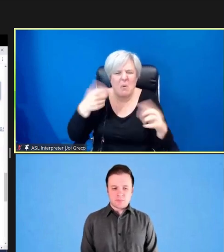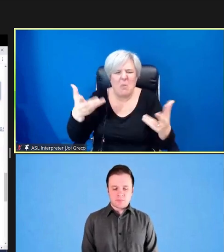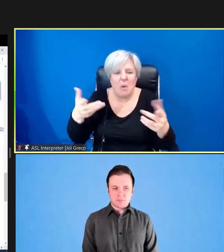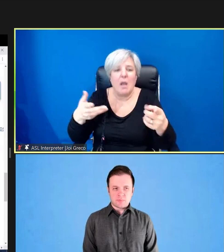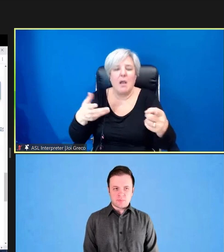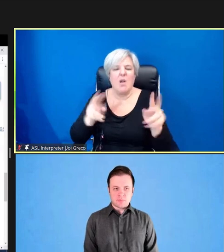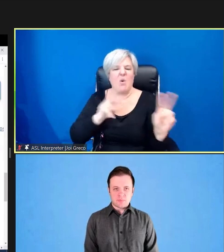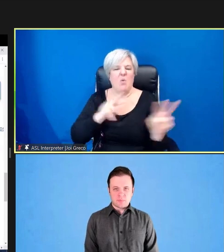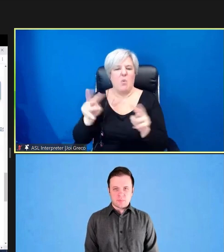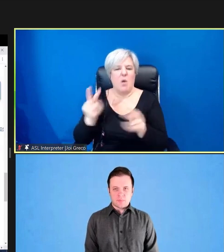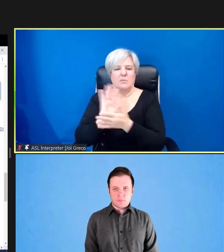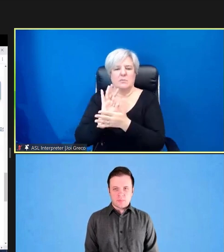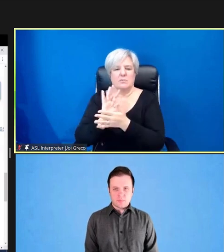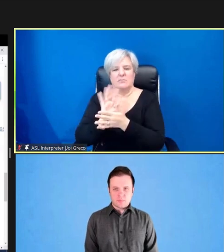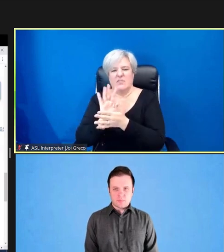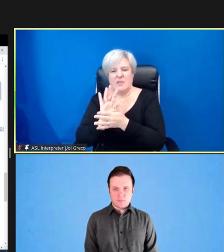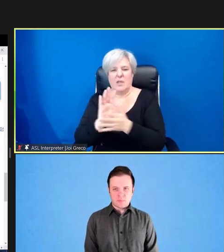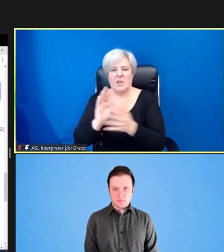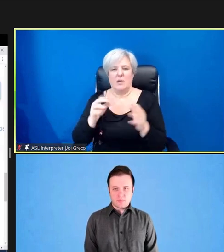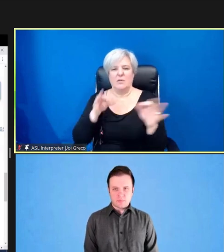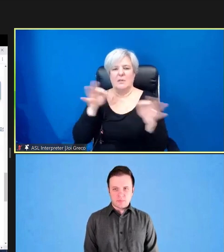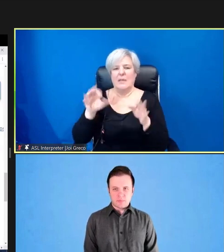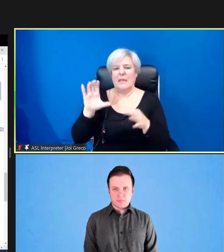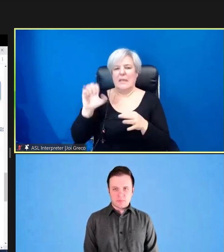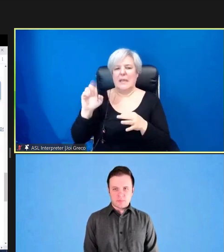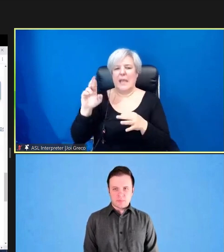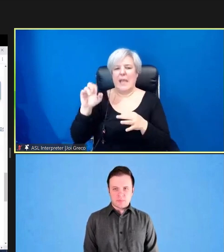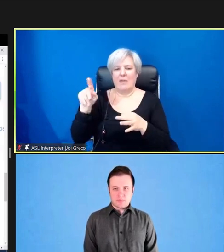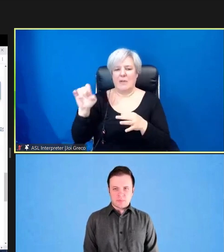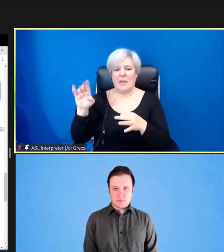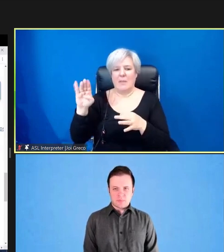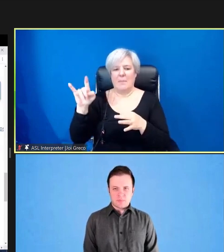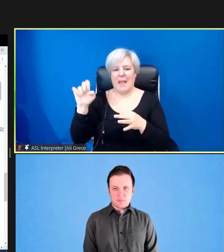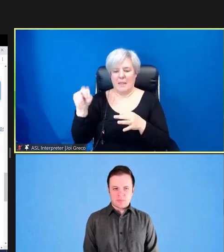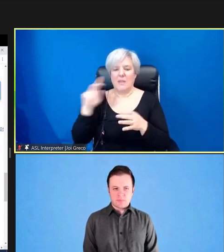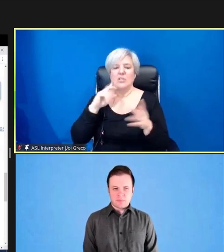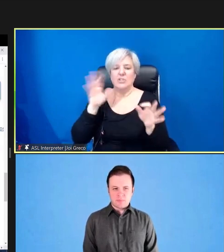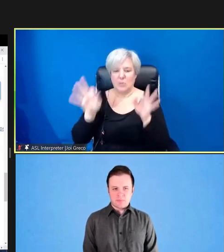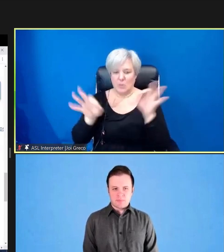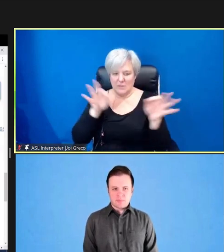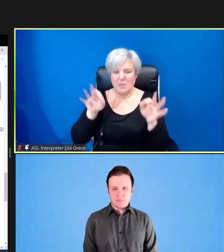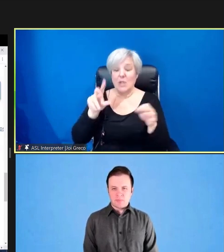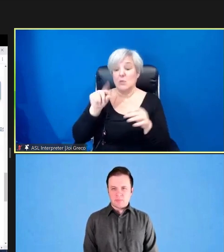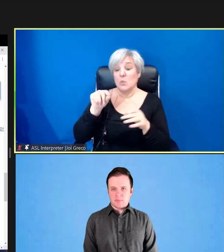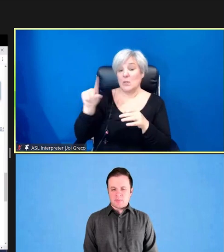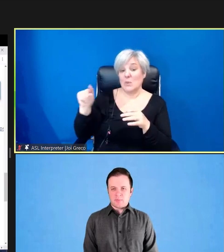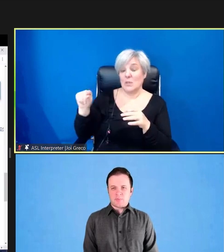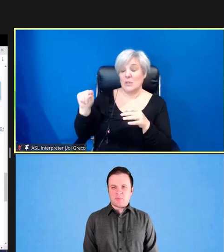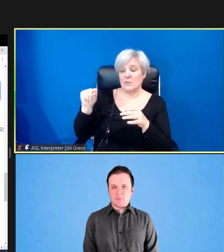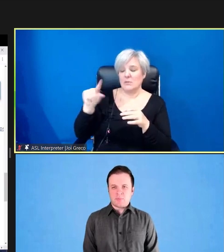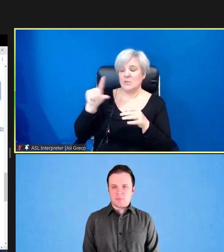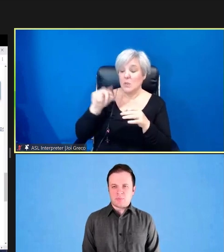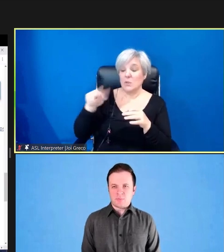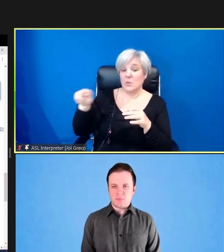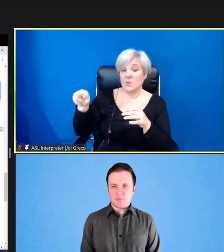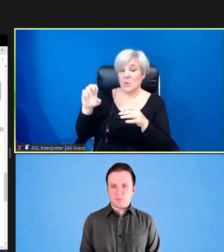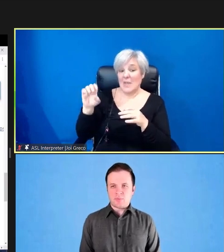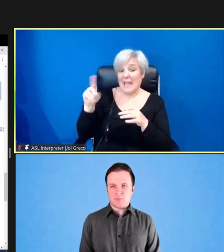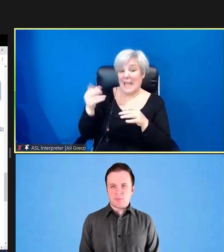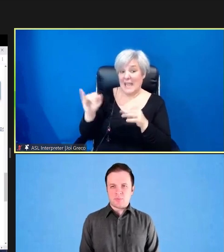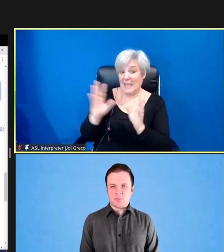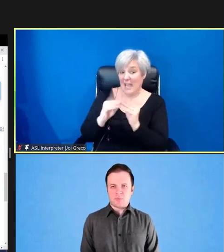watch a presentation conducted by Carrie Ballion, which was presented at the 2022 EHDI Conference.